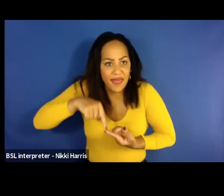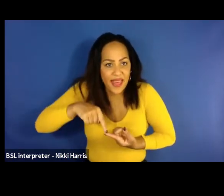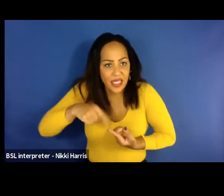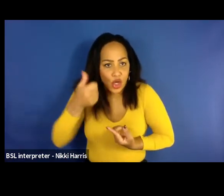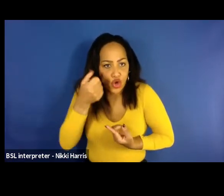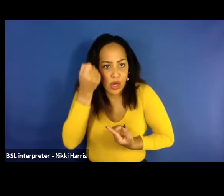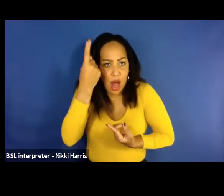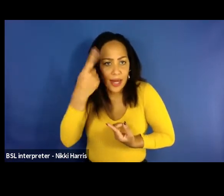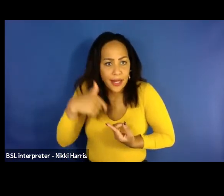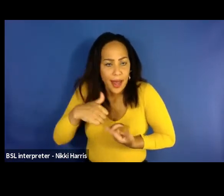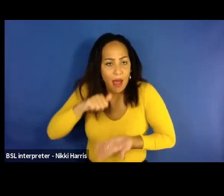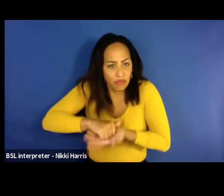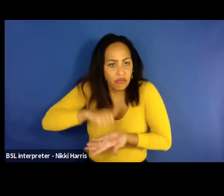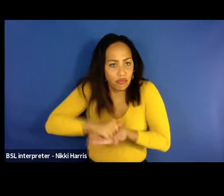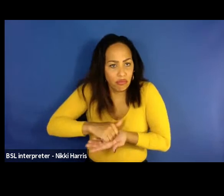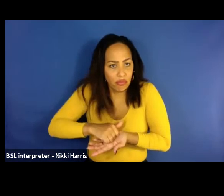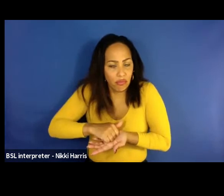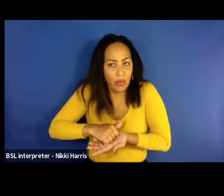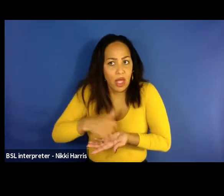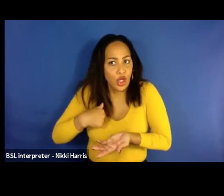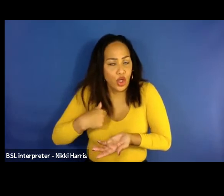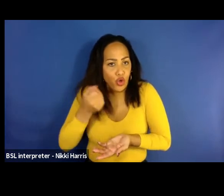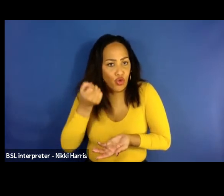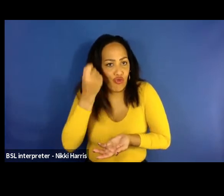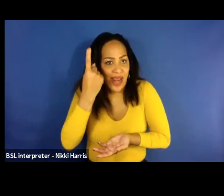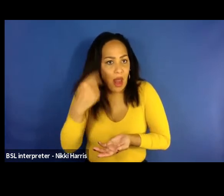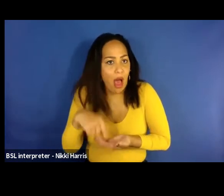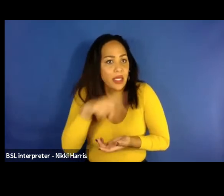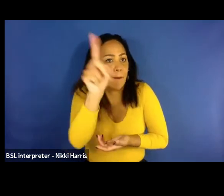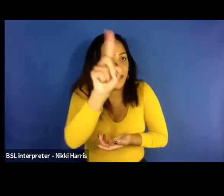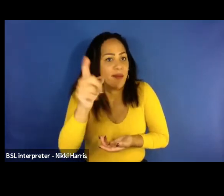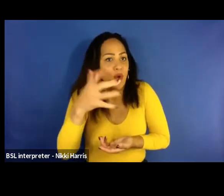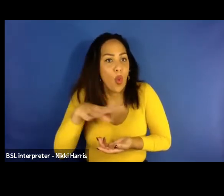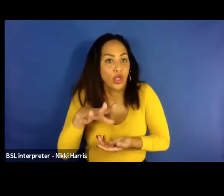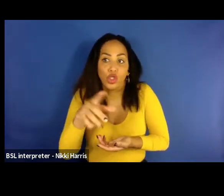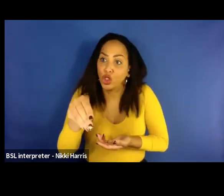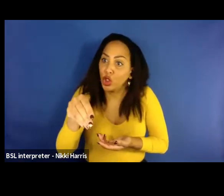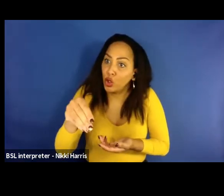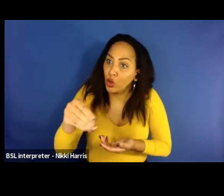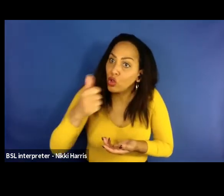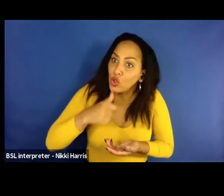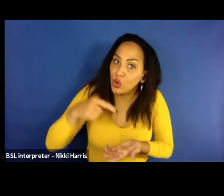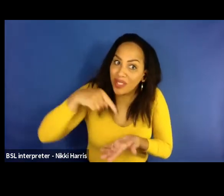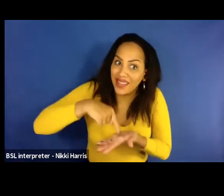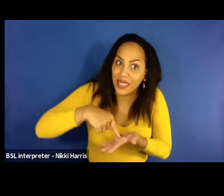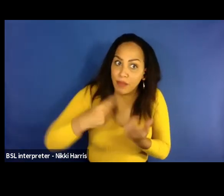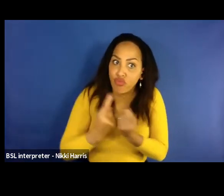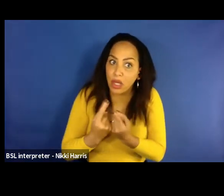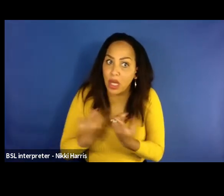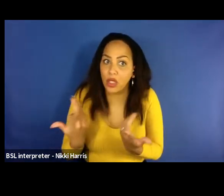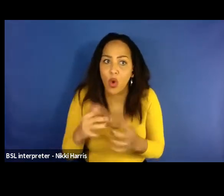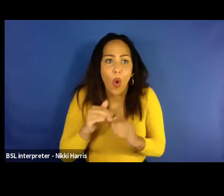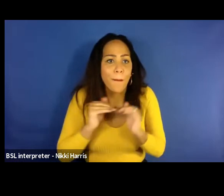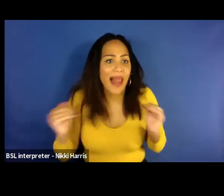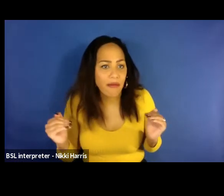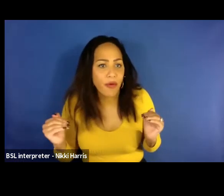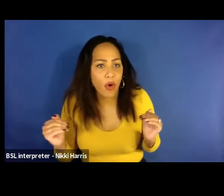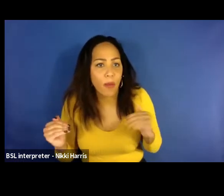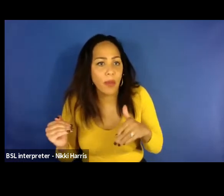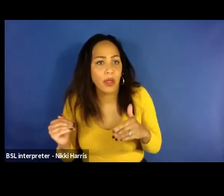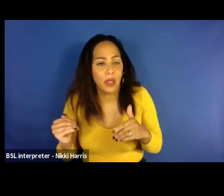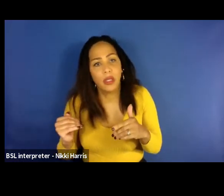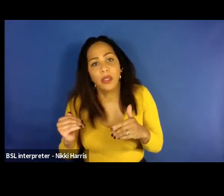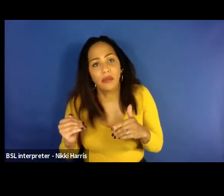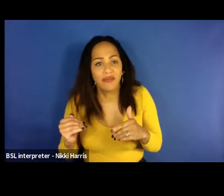people actually want to use the platform, product or service that you're creating, to then start to take it further. And investment is